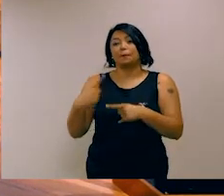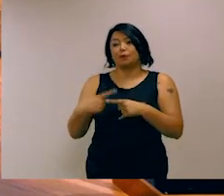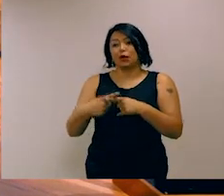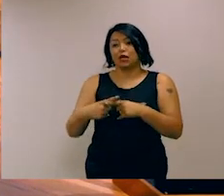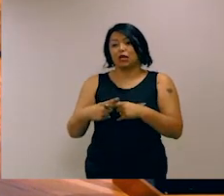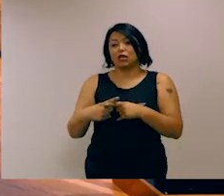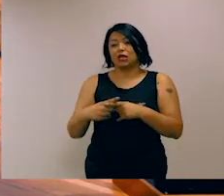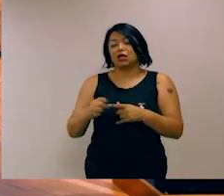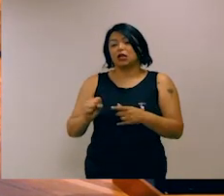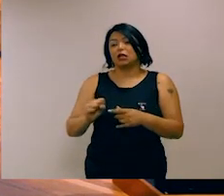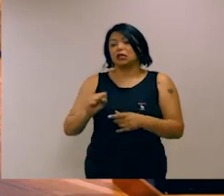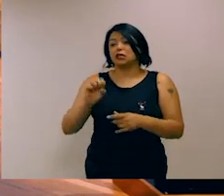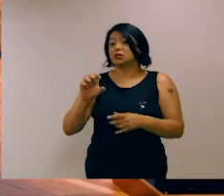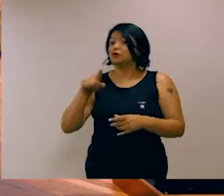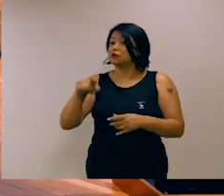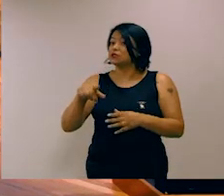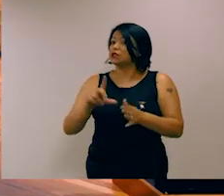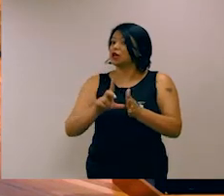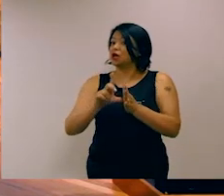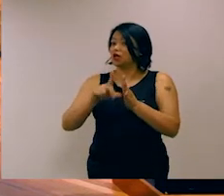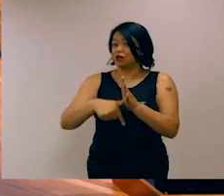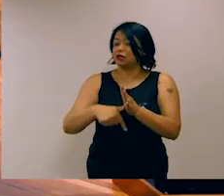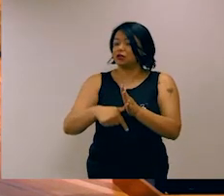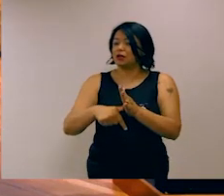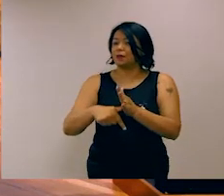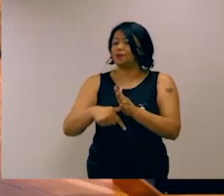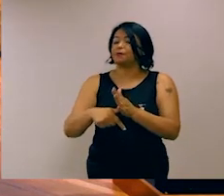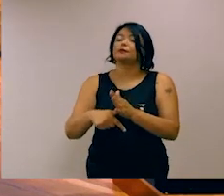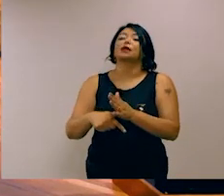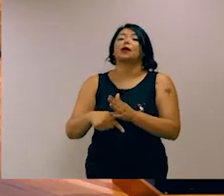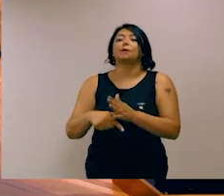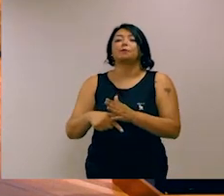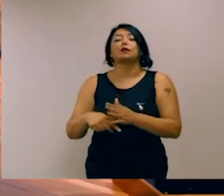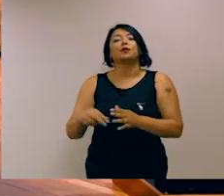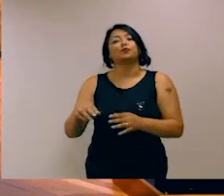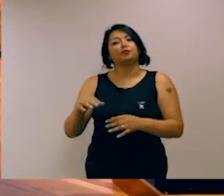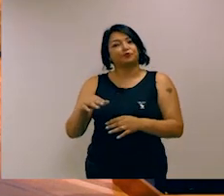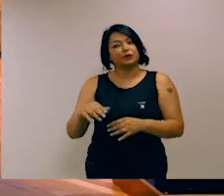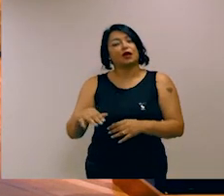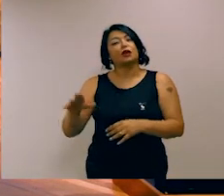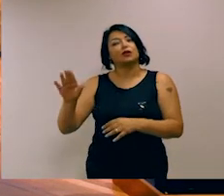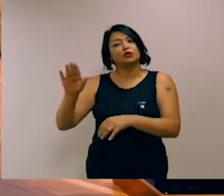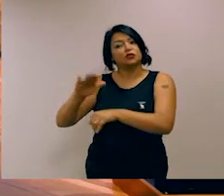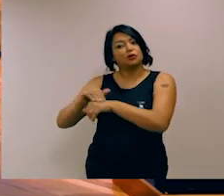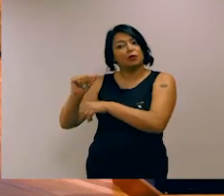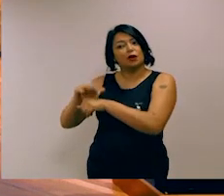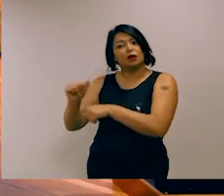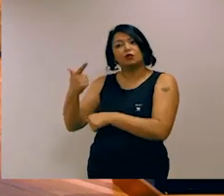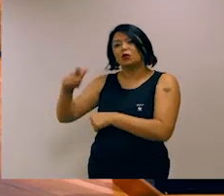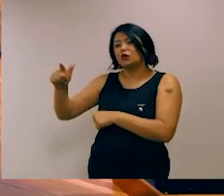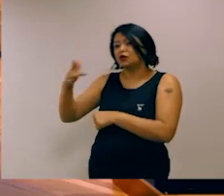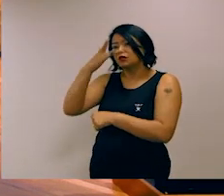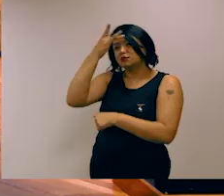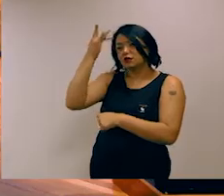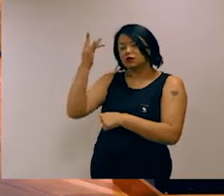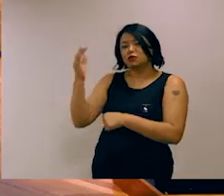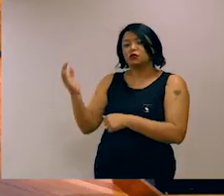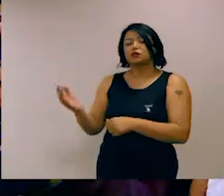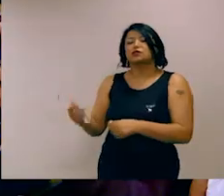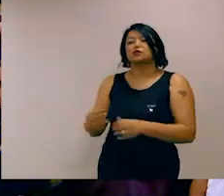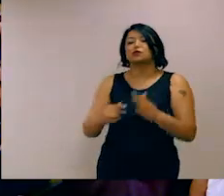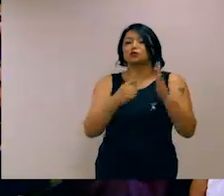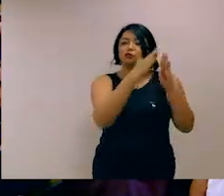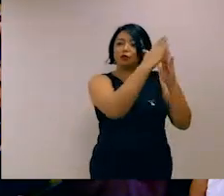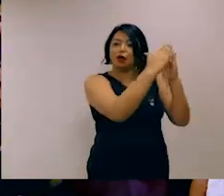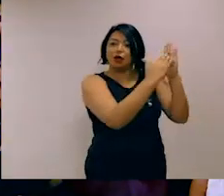15 minutes before the workshop. If you're not there 15 minutes before, we're going to call people in the waiting